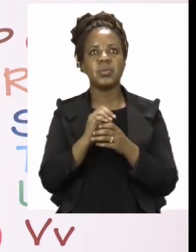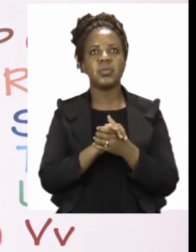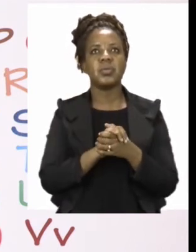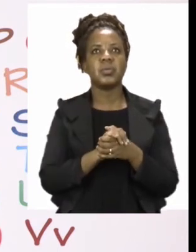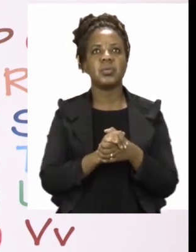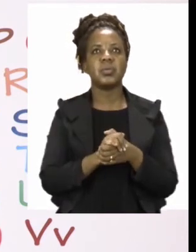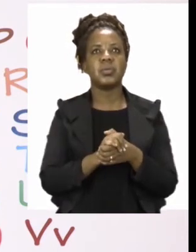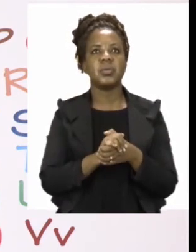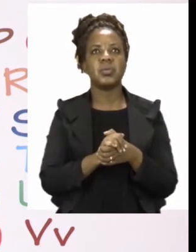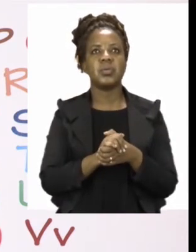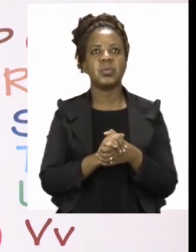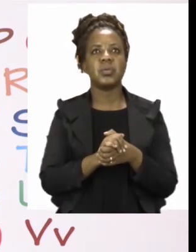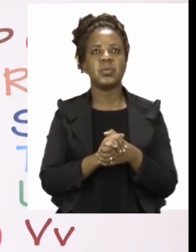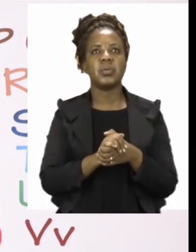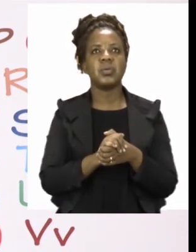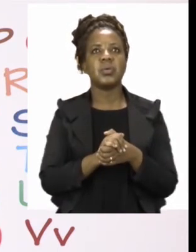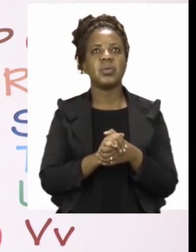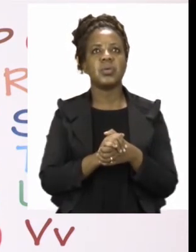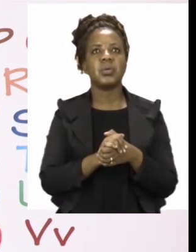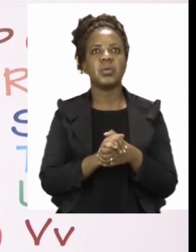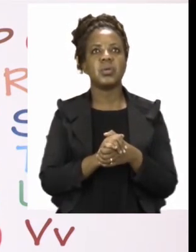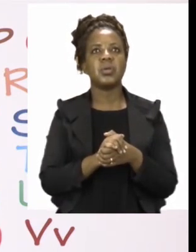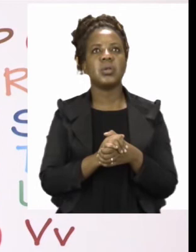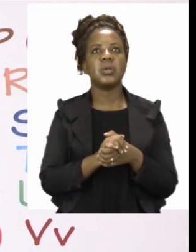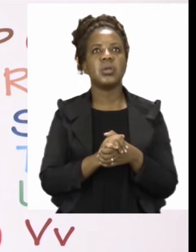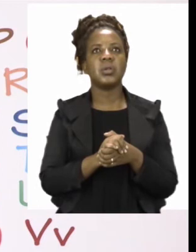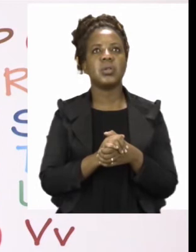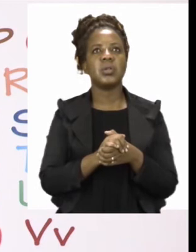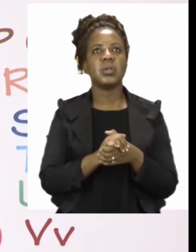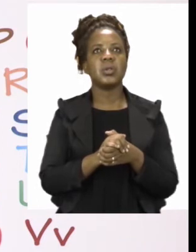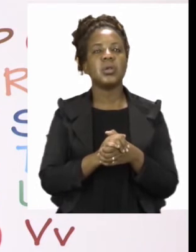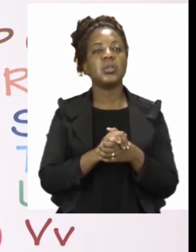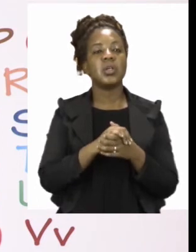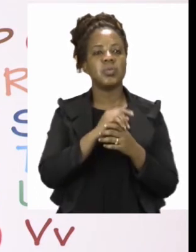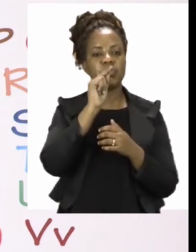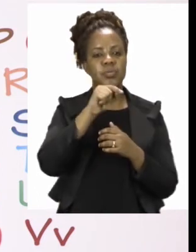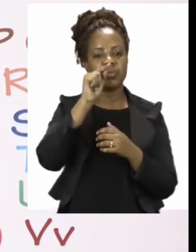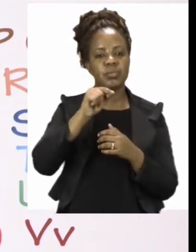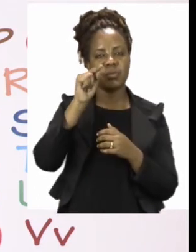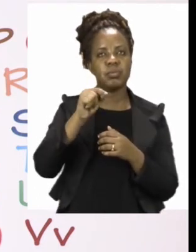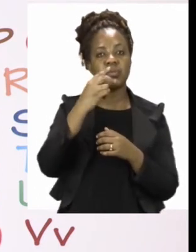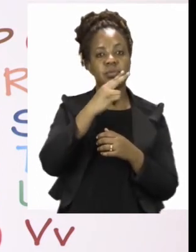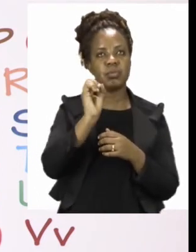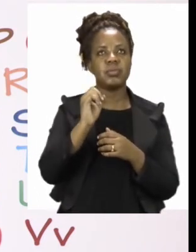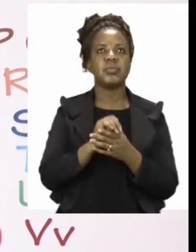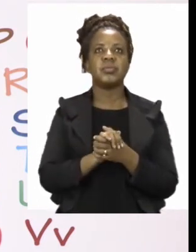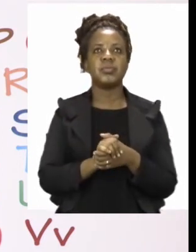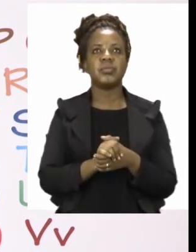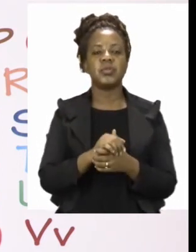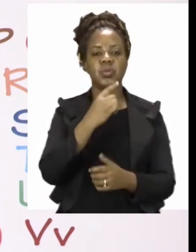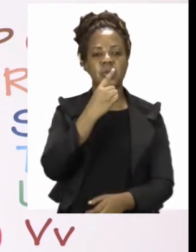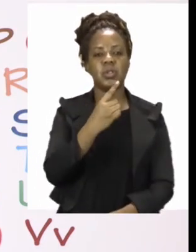our advert break. Follow us on My Zone Facebook Active Kids to watch your daily lesson and other fun activities with Zoe